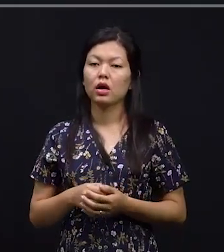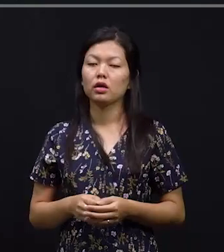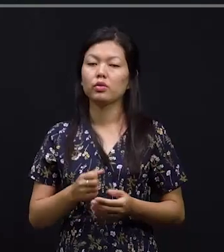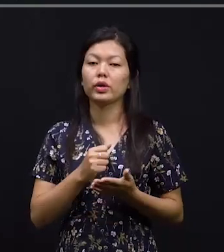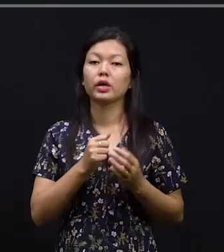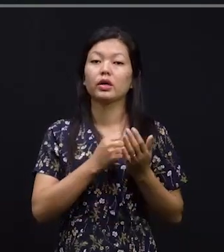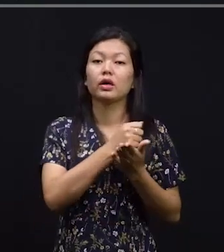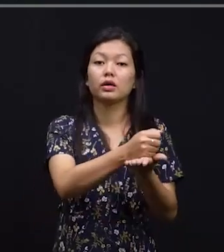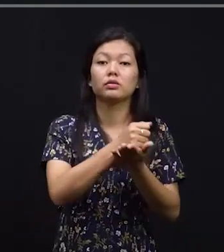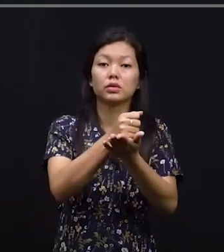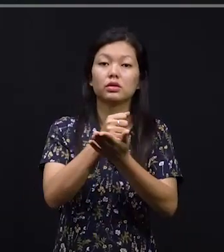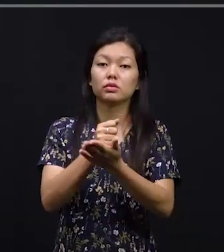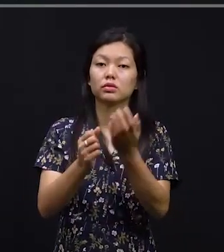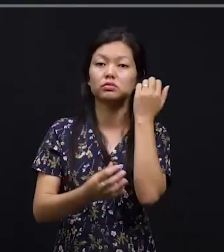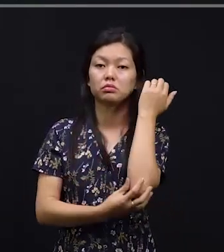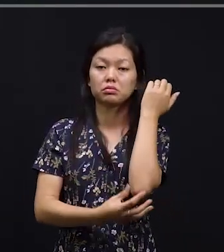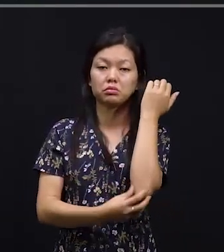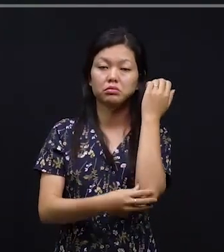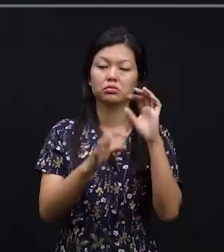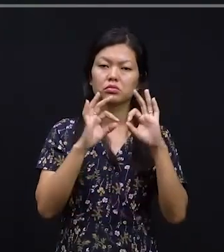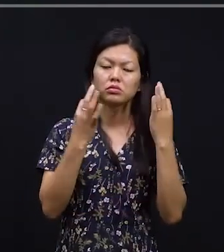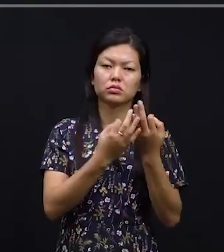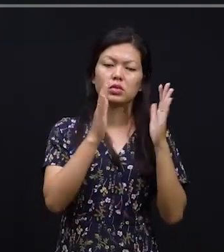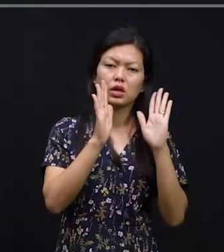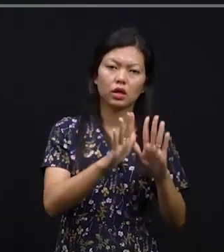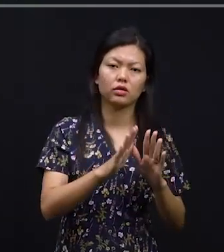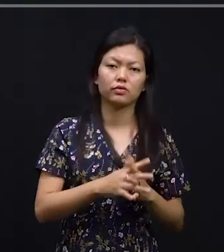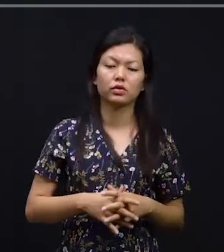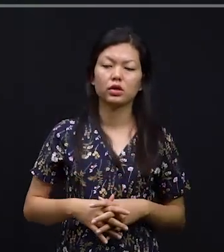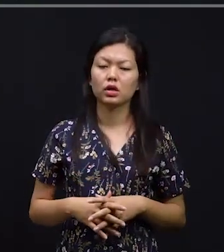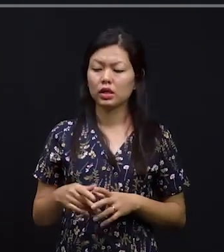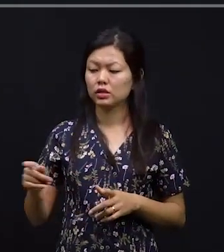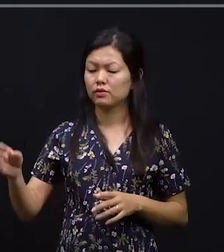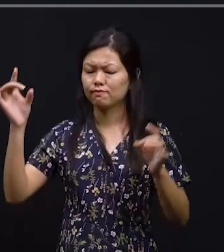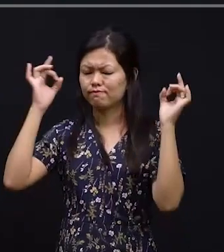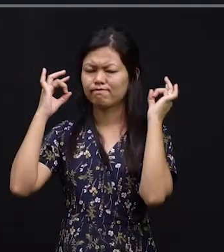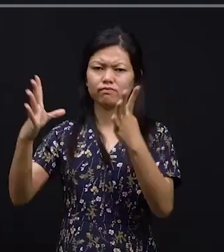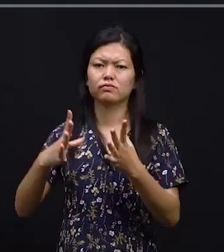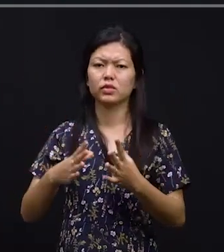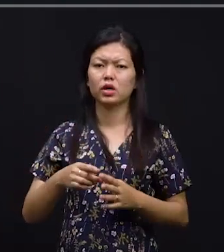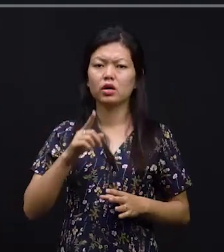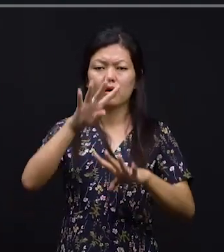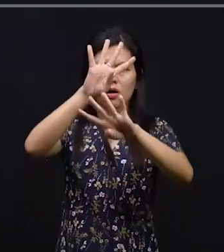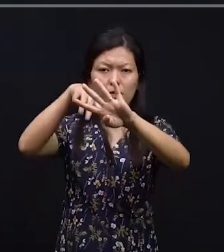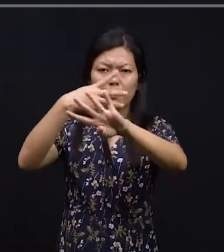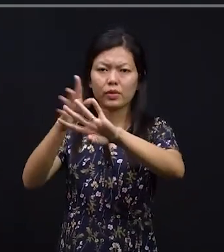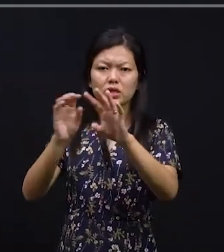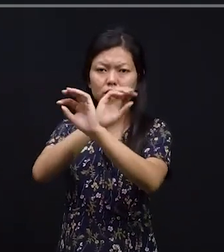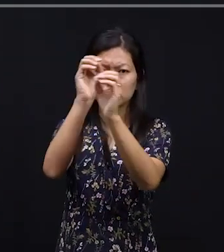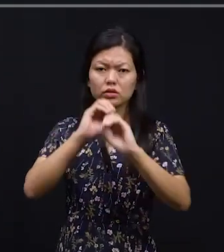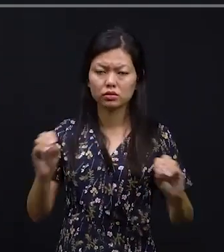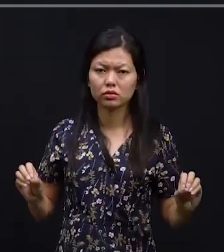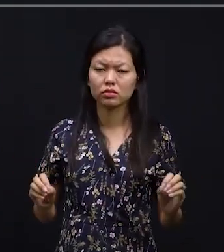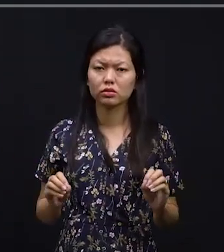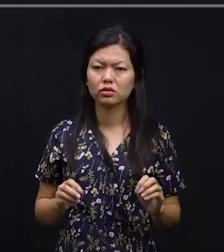keep them? See, the word that this man says, in spite of the wealth that he had gathered, he had a lot of wealth, so he